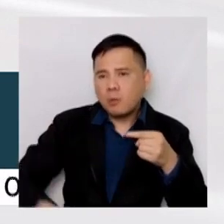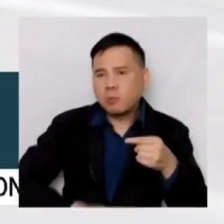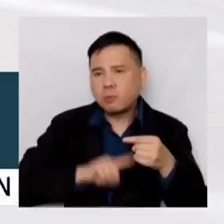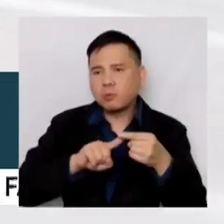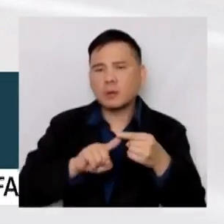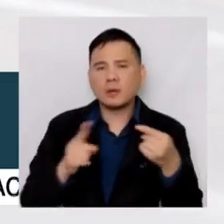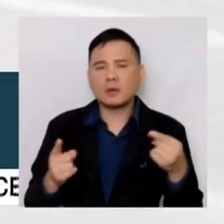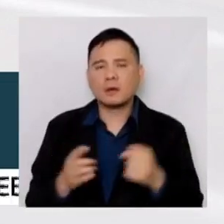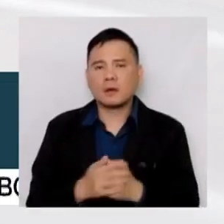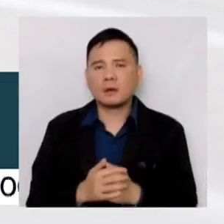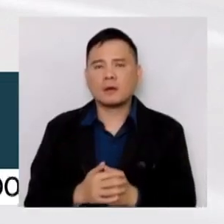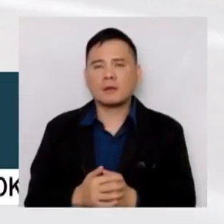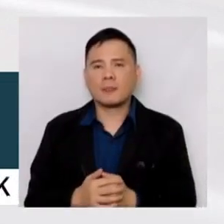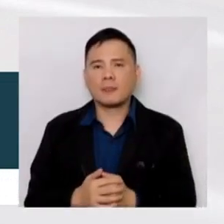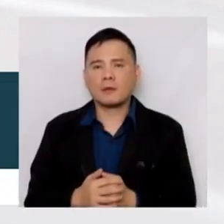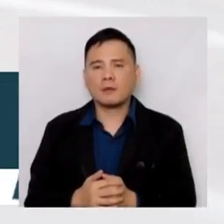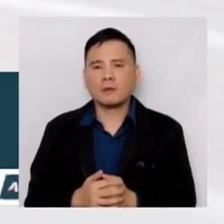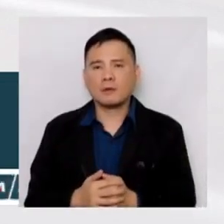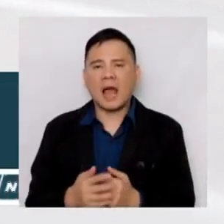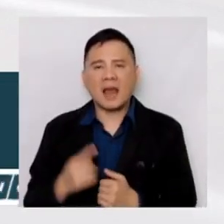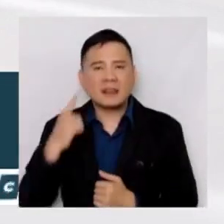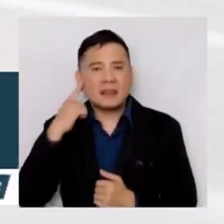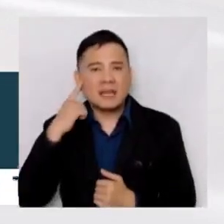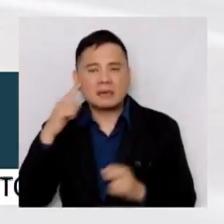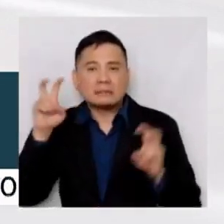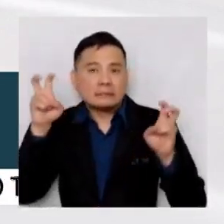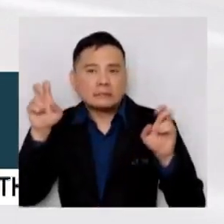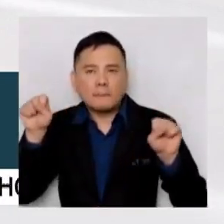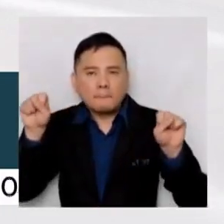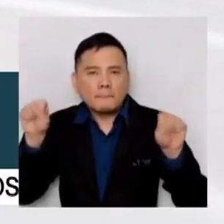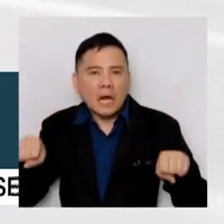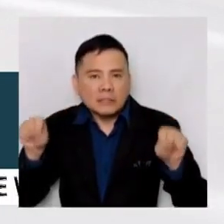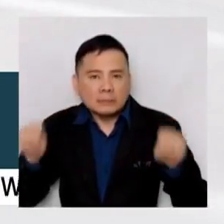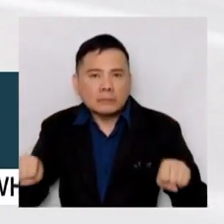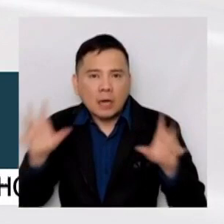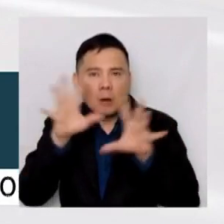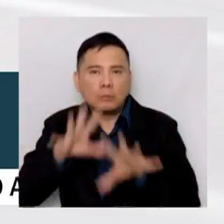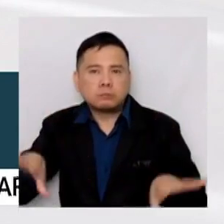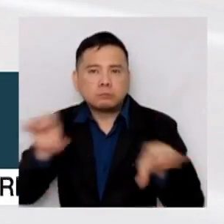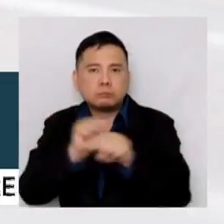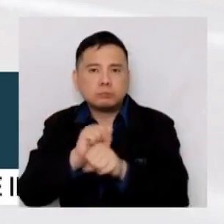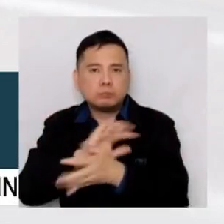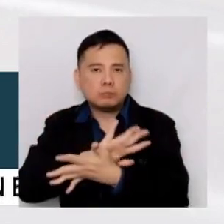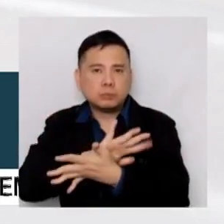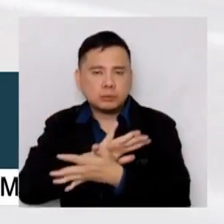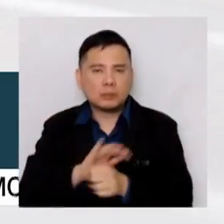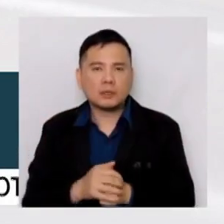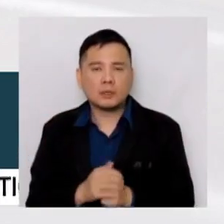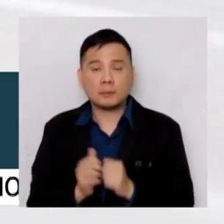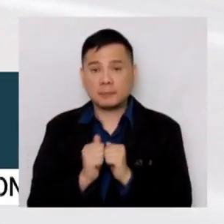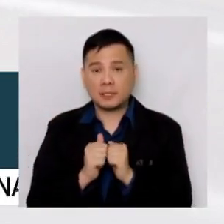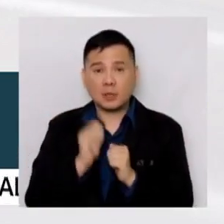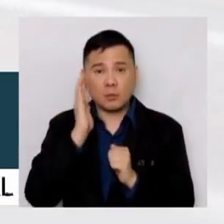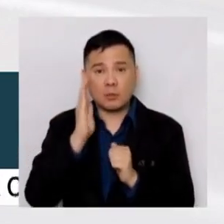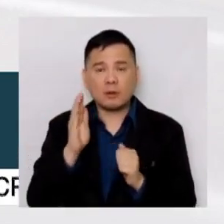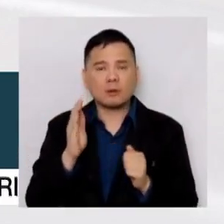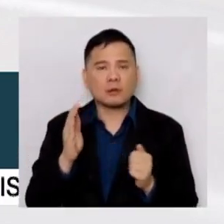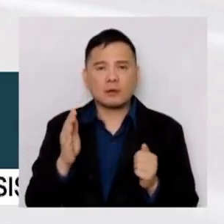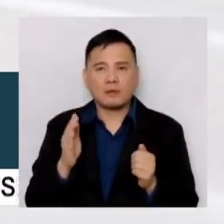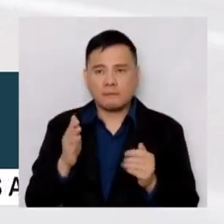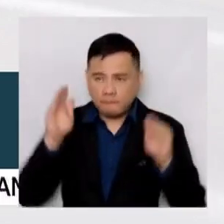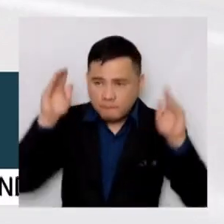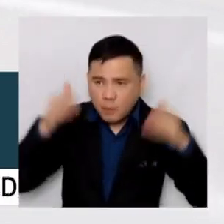It probably is ending, quote unquote, probably is ending. And so I would really devote more time to helping people with their